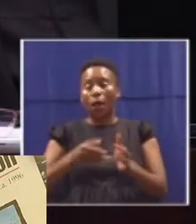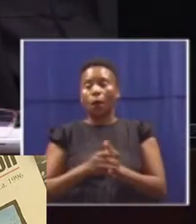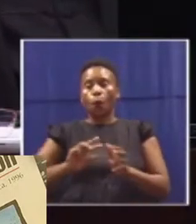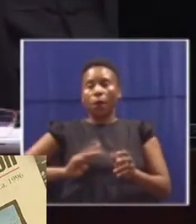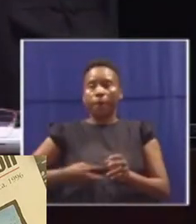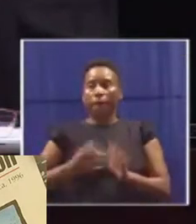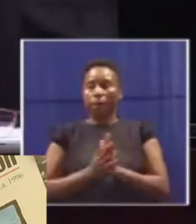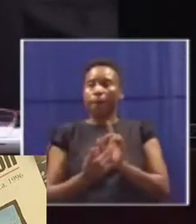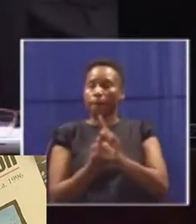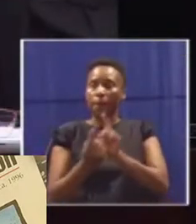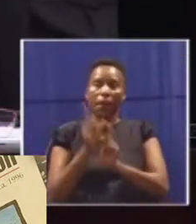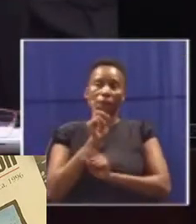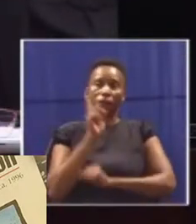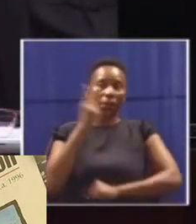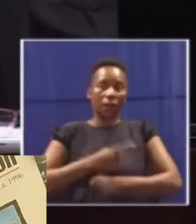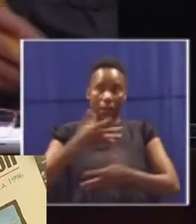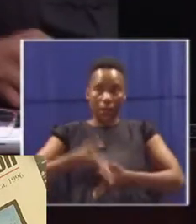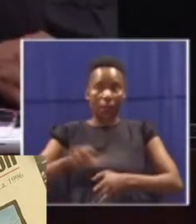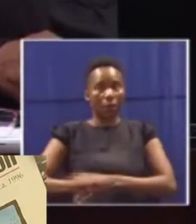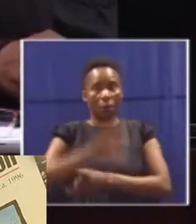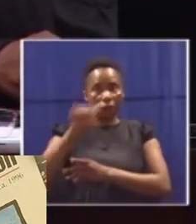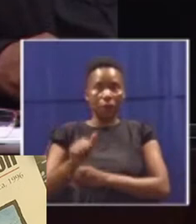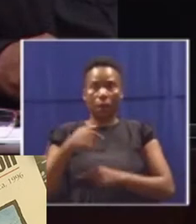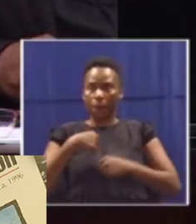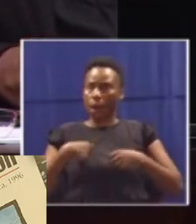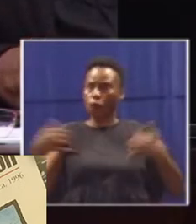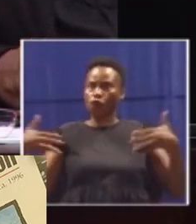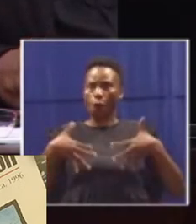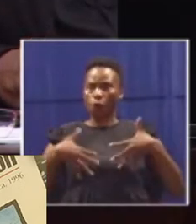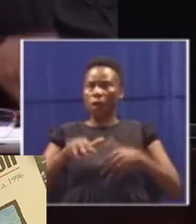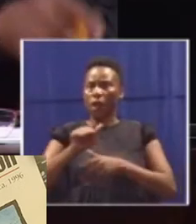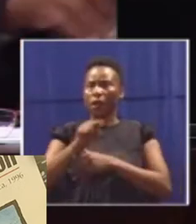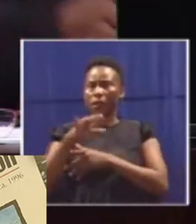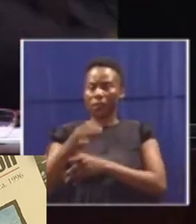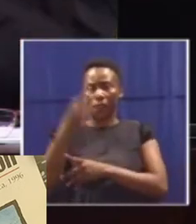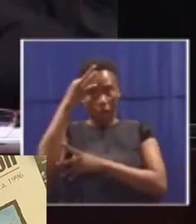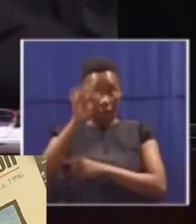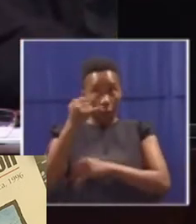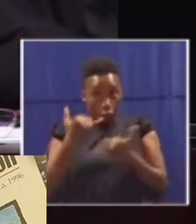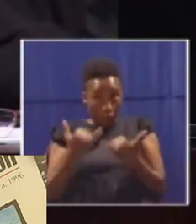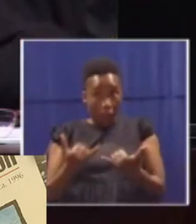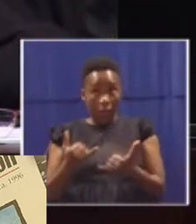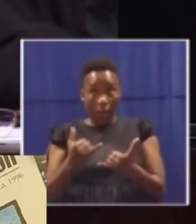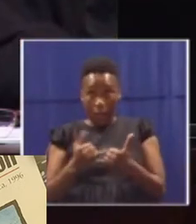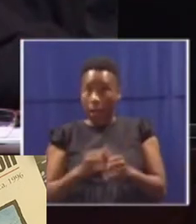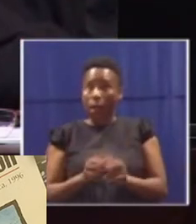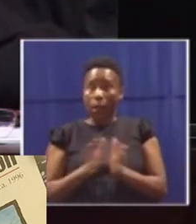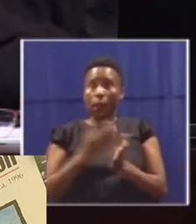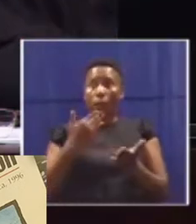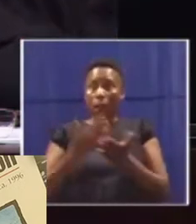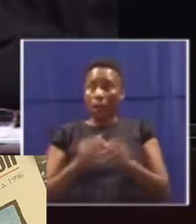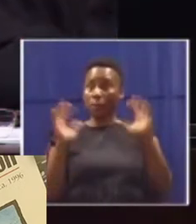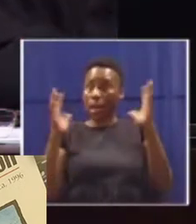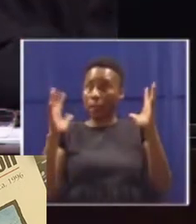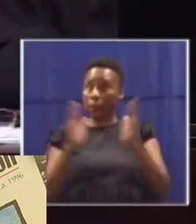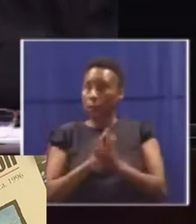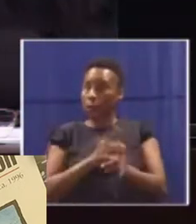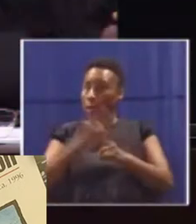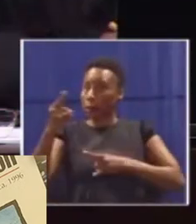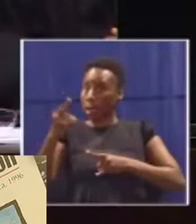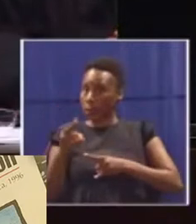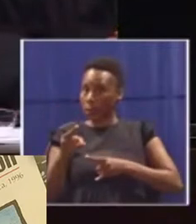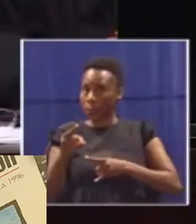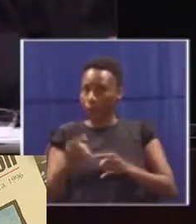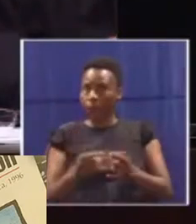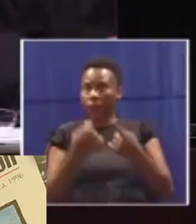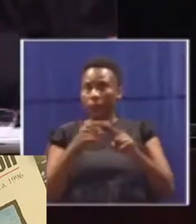in South Africa, I'm appalled that the ANC government of today is actually claiming success in this regard. Die Agbare April